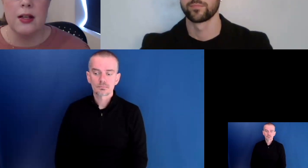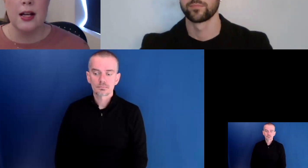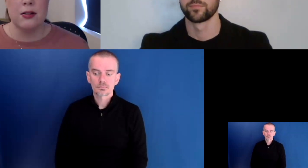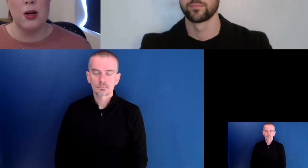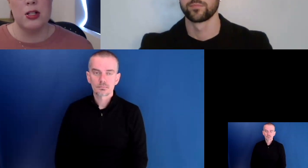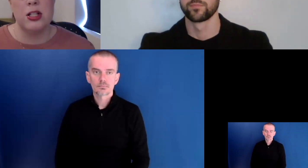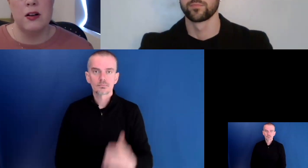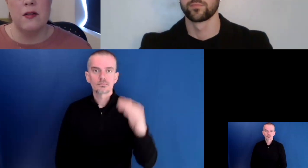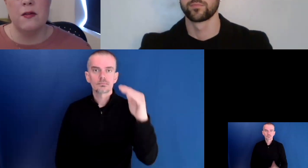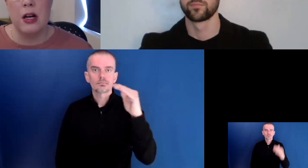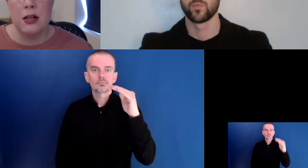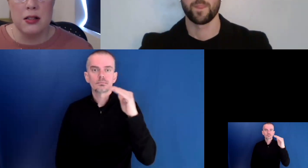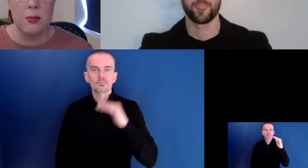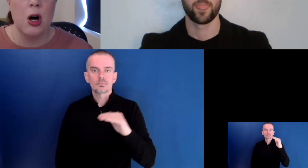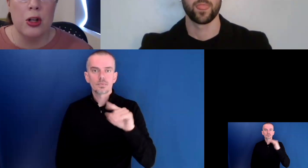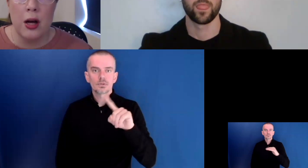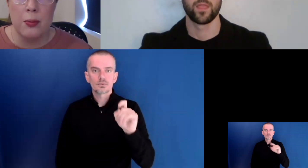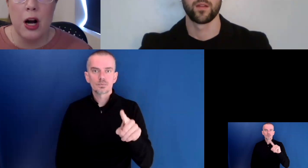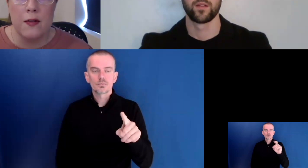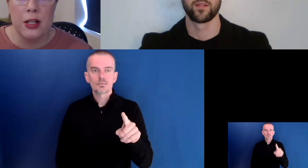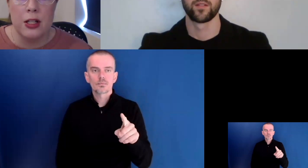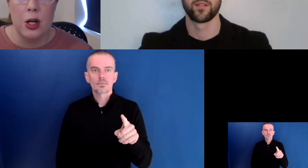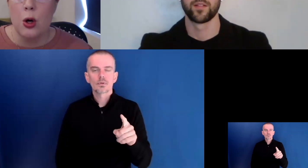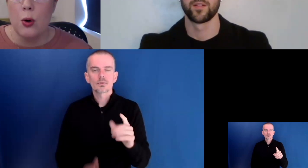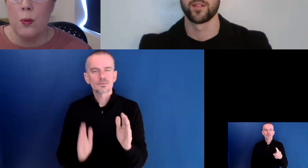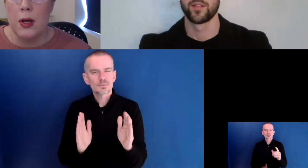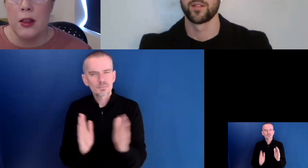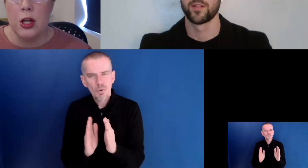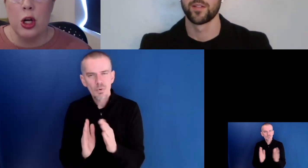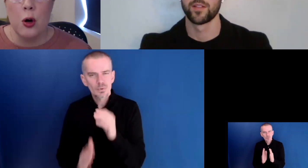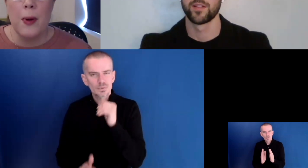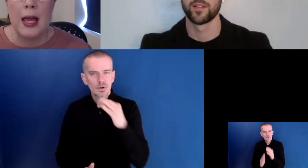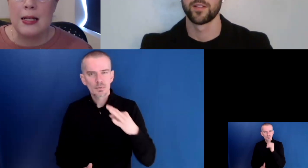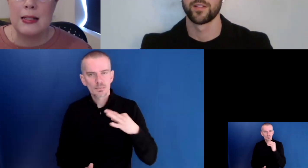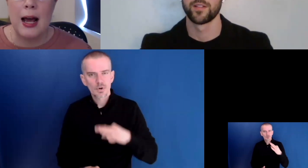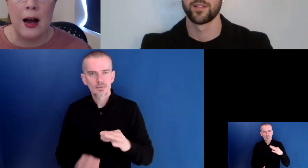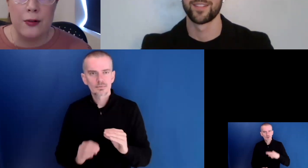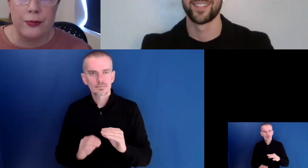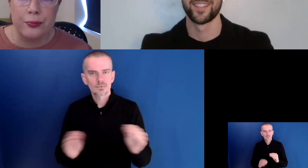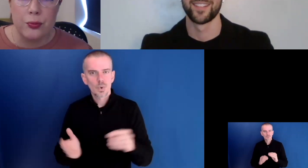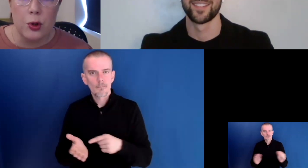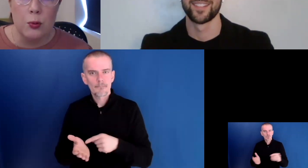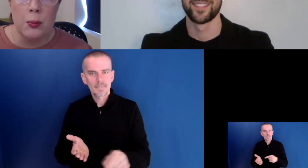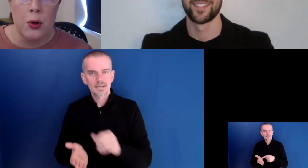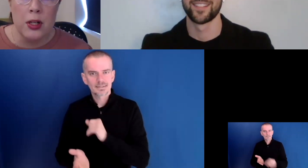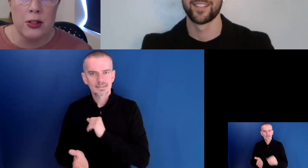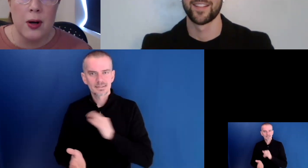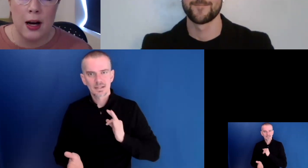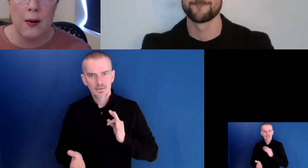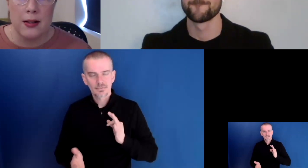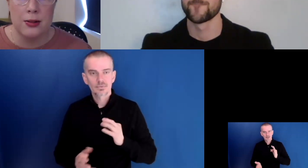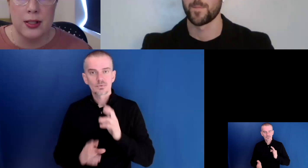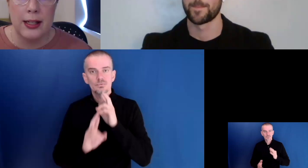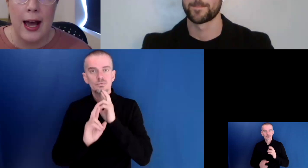And then the next question, very small nonprofit with no paid staff, reporting